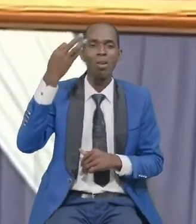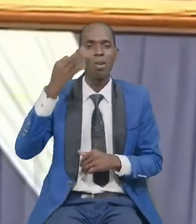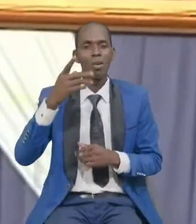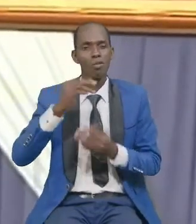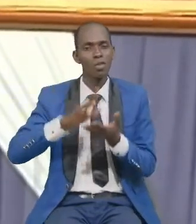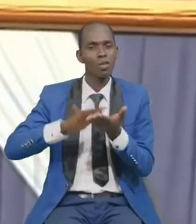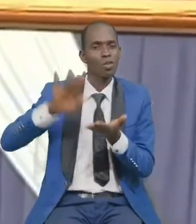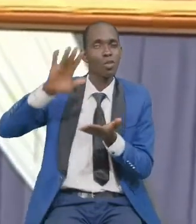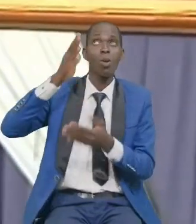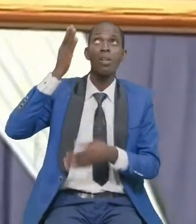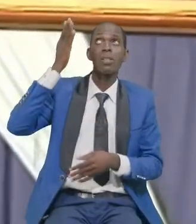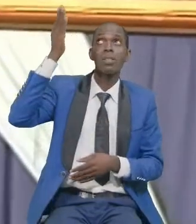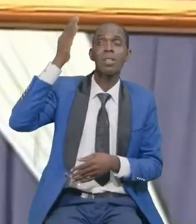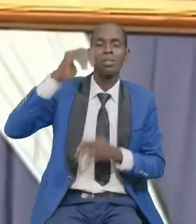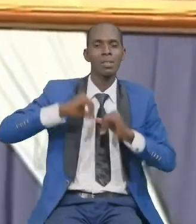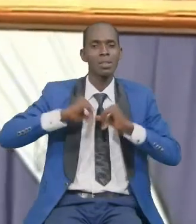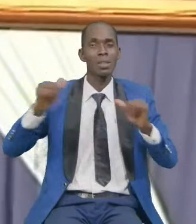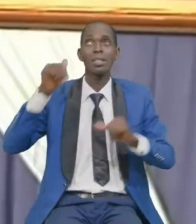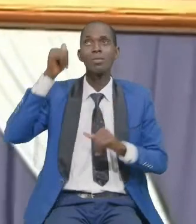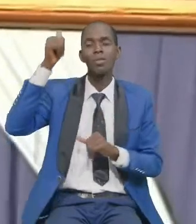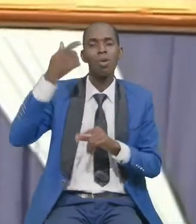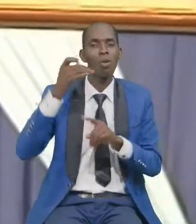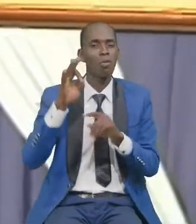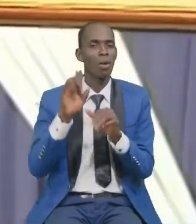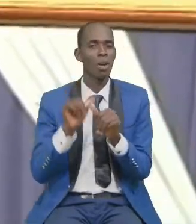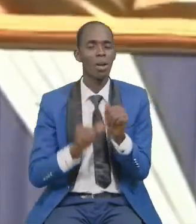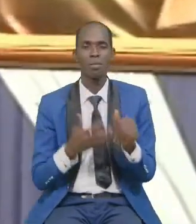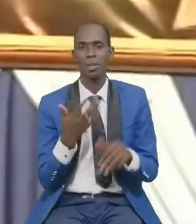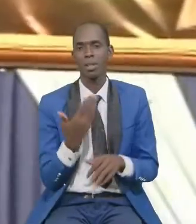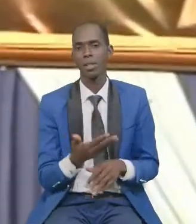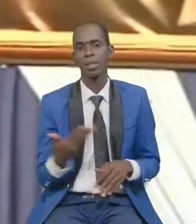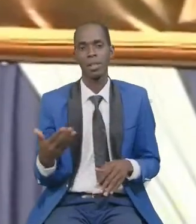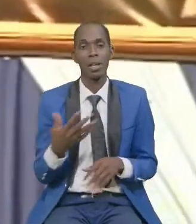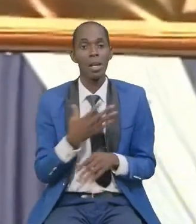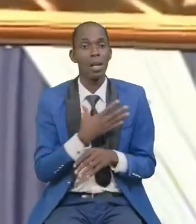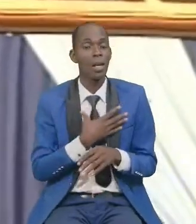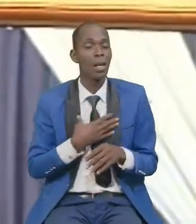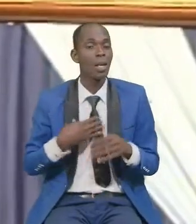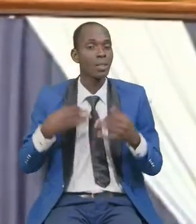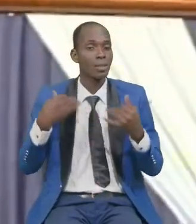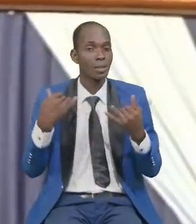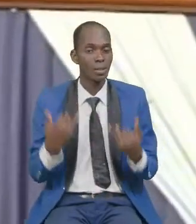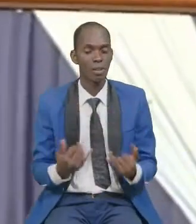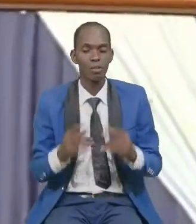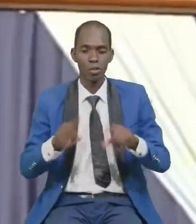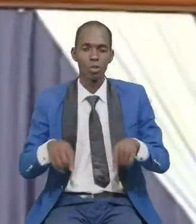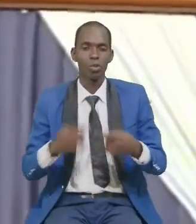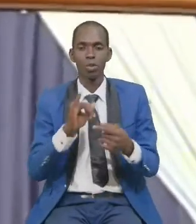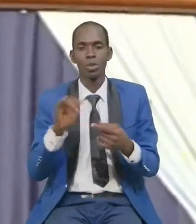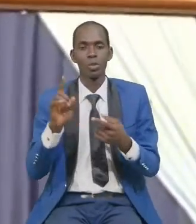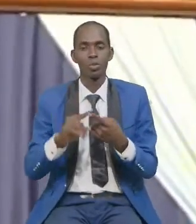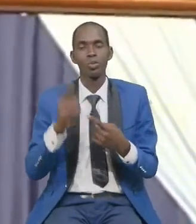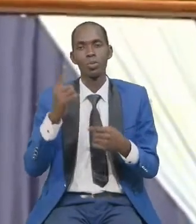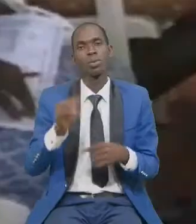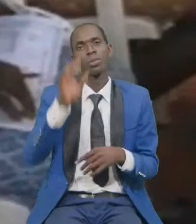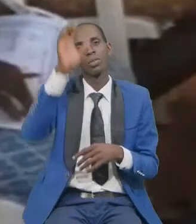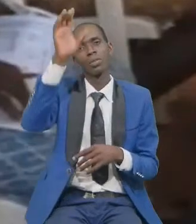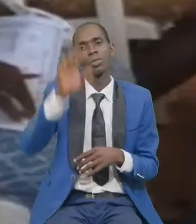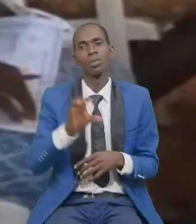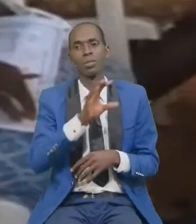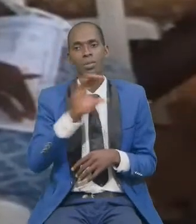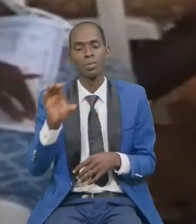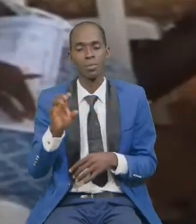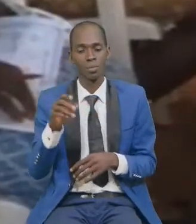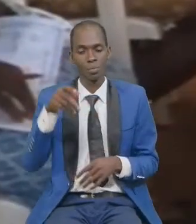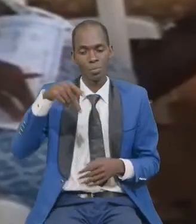glories above. Denied himself of everything. And now going to the cross, Peter threw